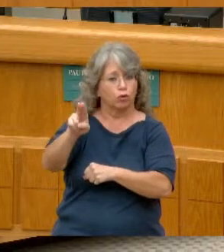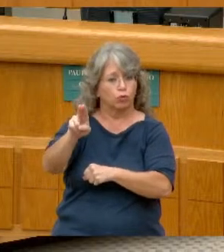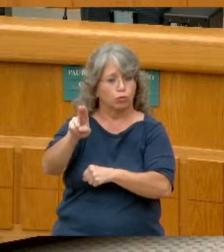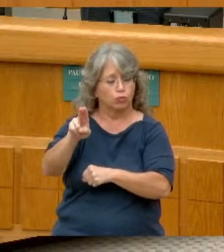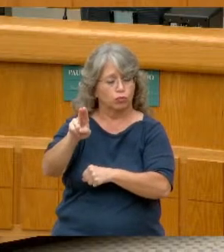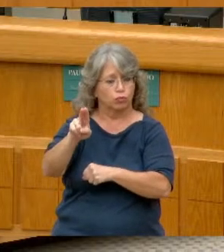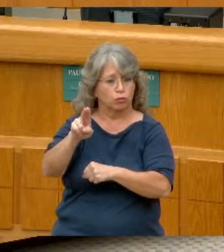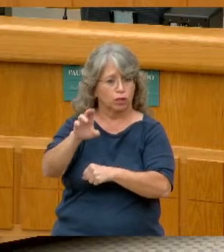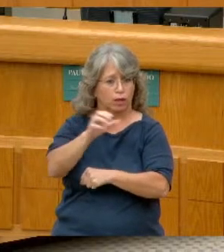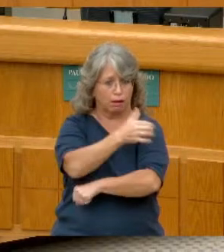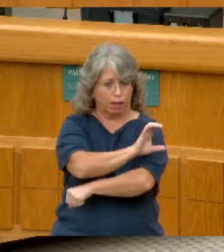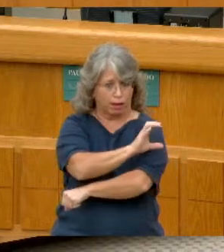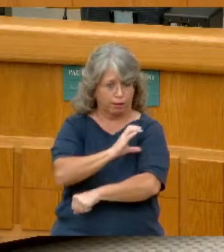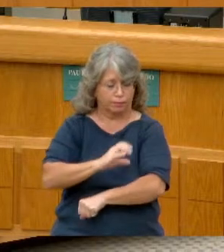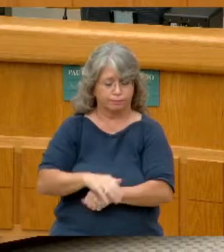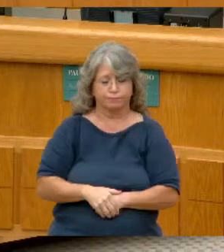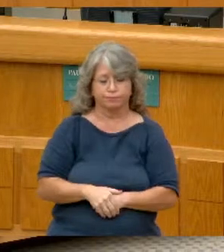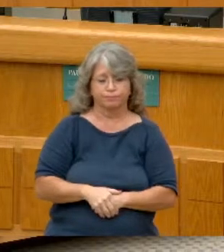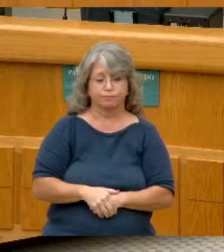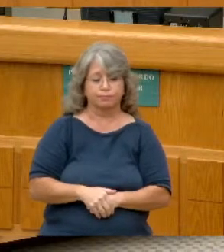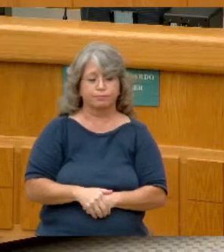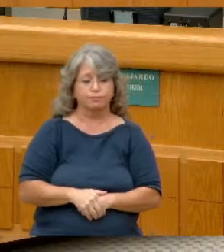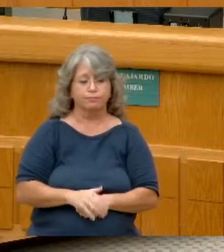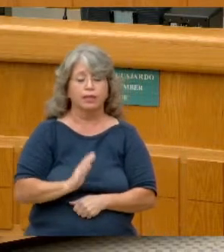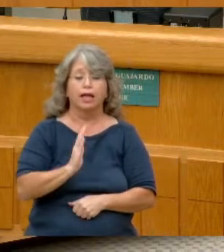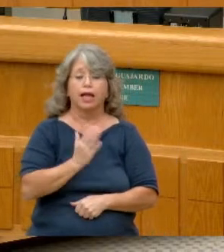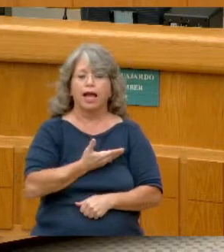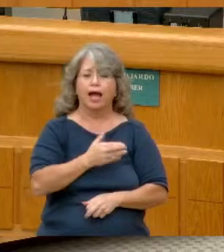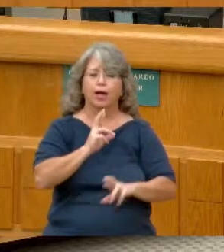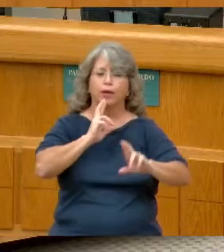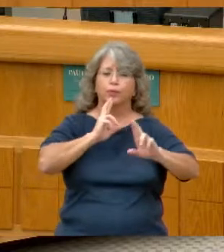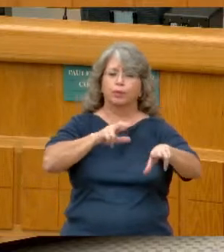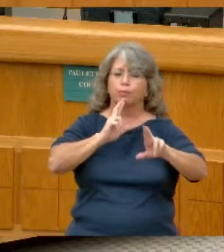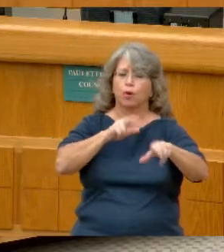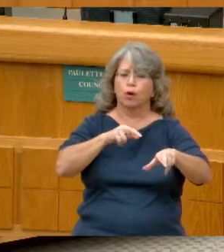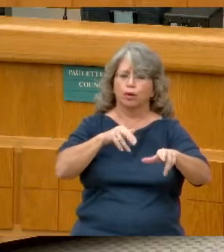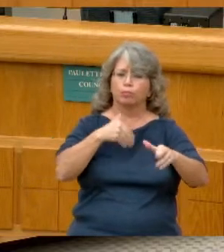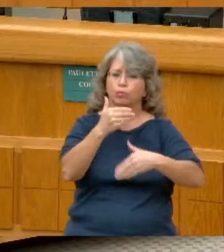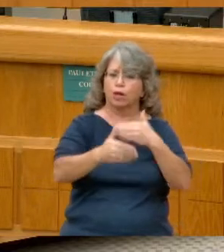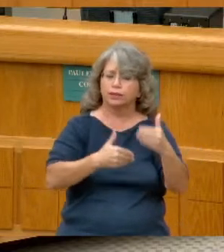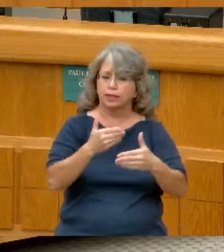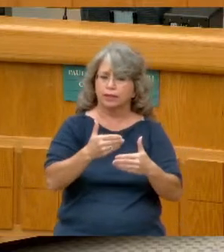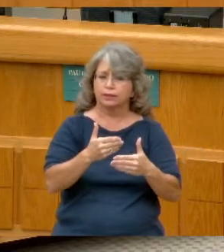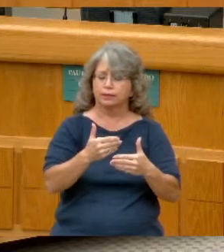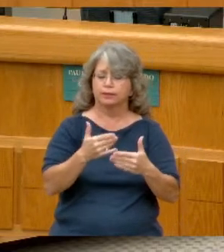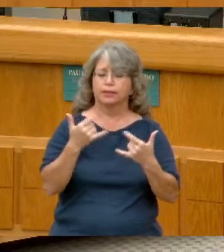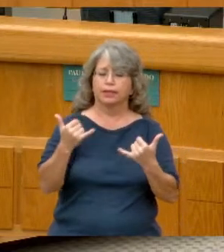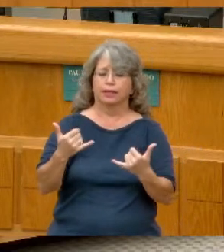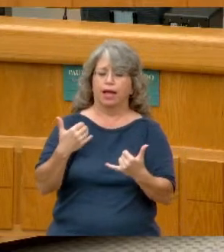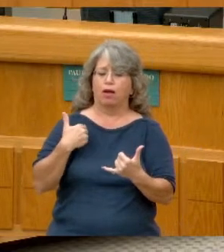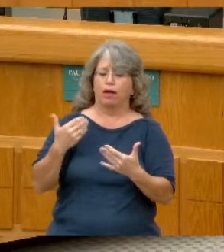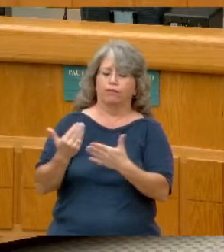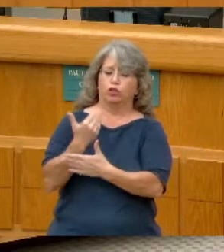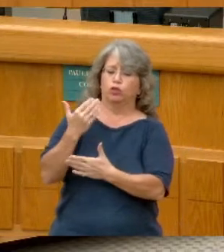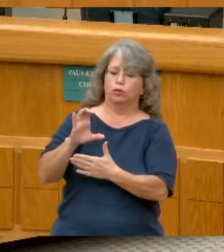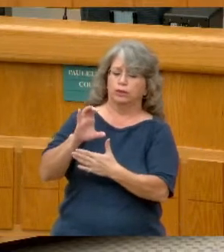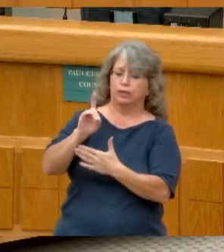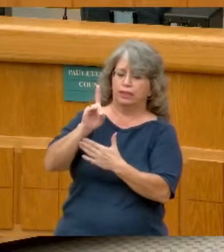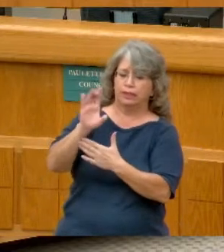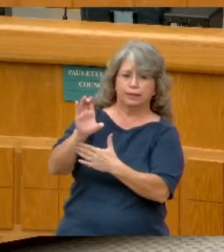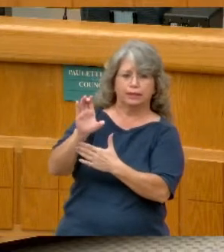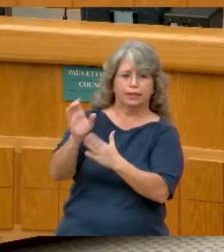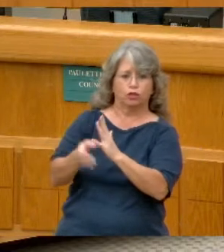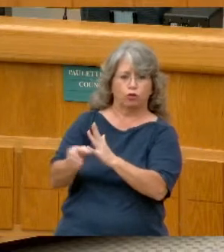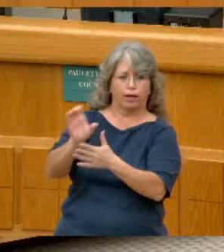Regarding our reporting process, there is a new CDC definition in our case criteria that became effective